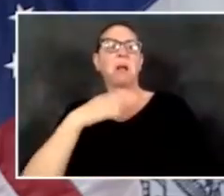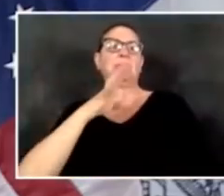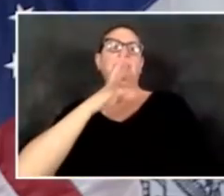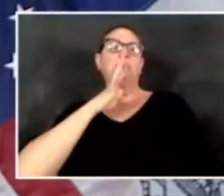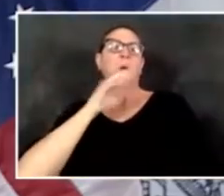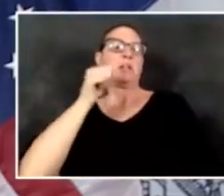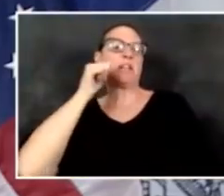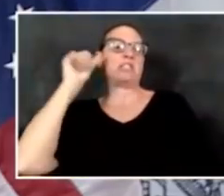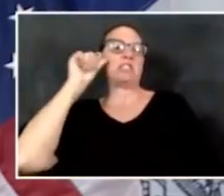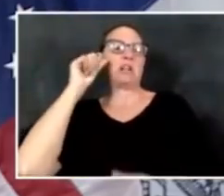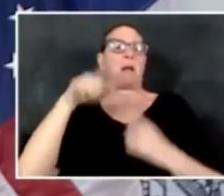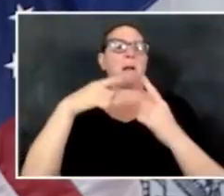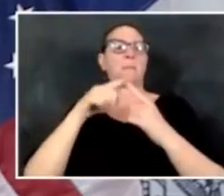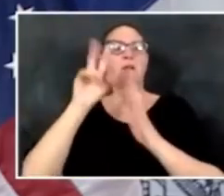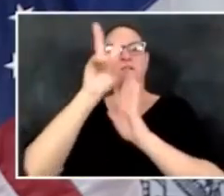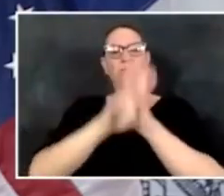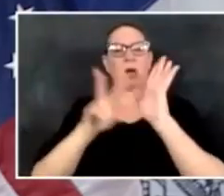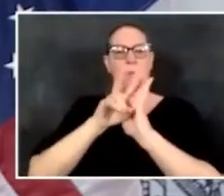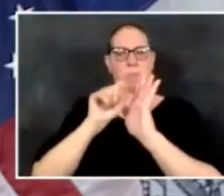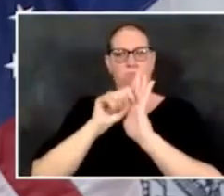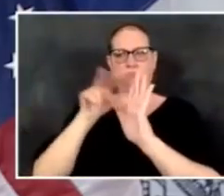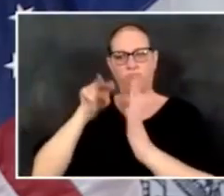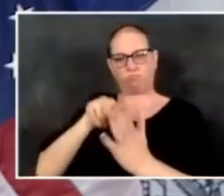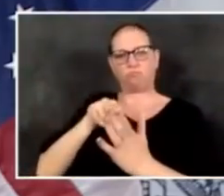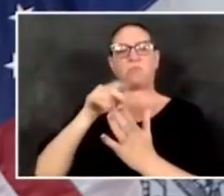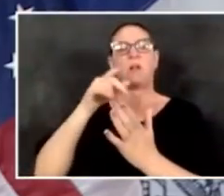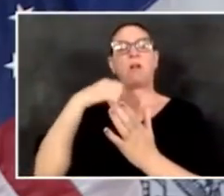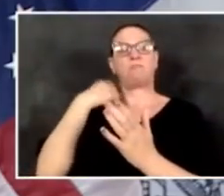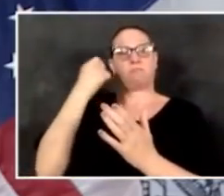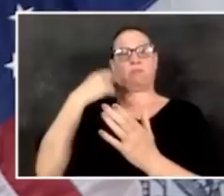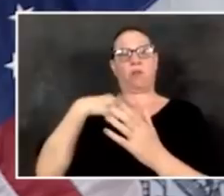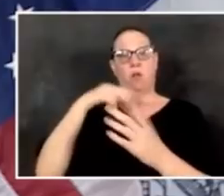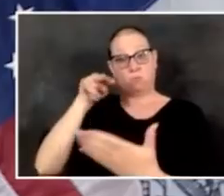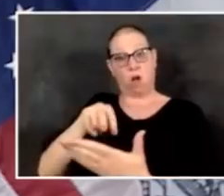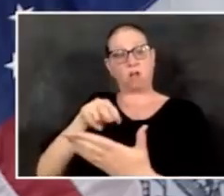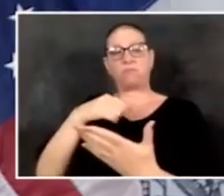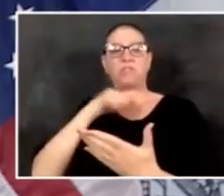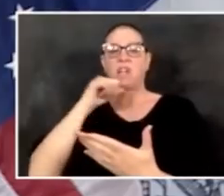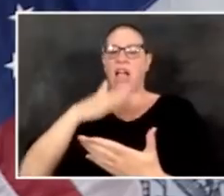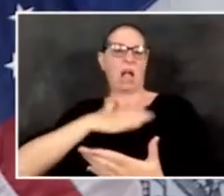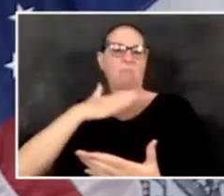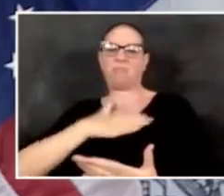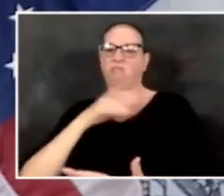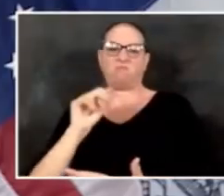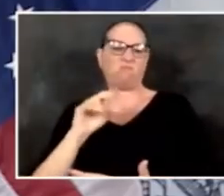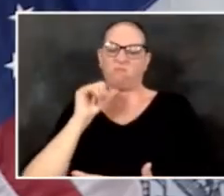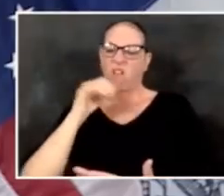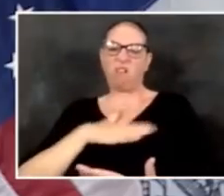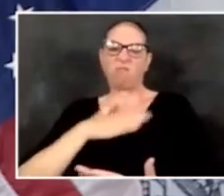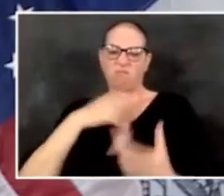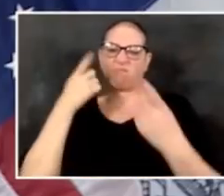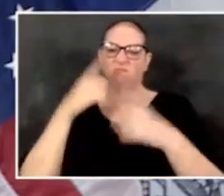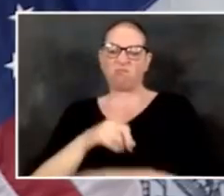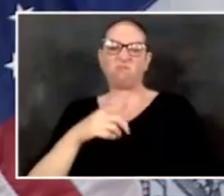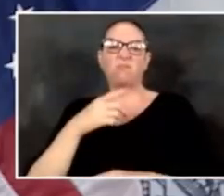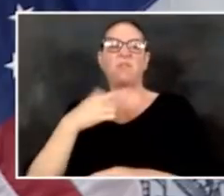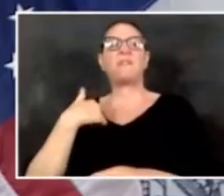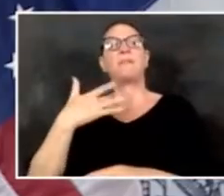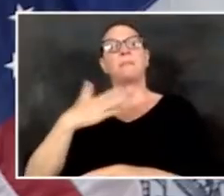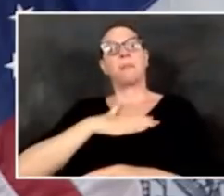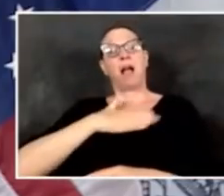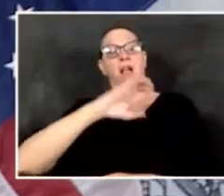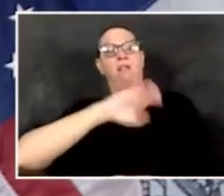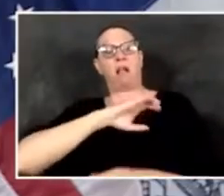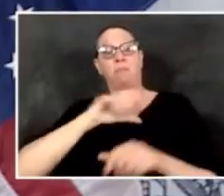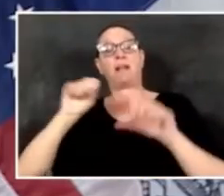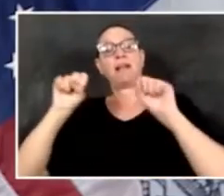video, and I was not happy with what I saw. I think we can be better than that, quite frankly. But I